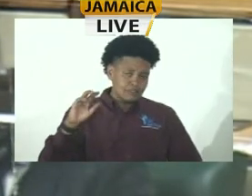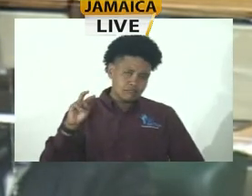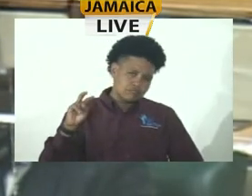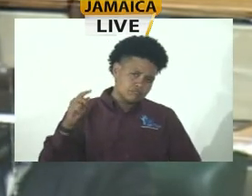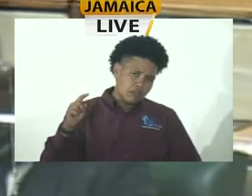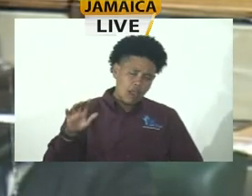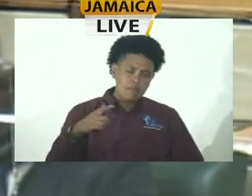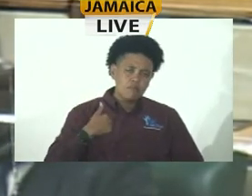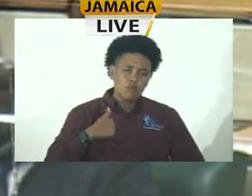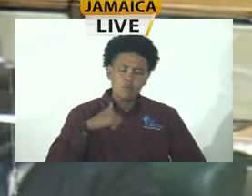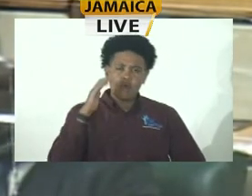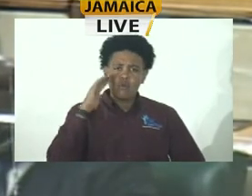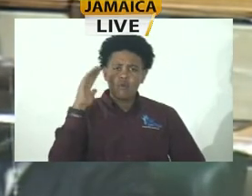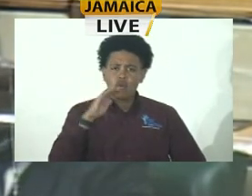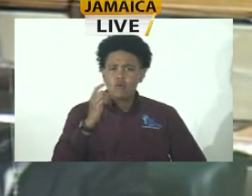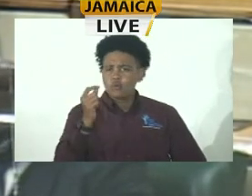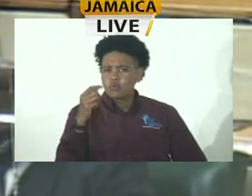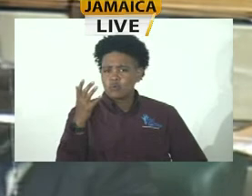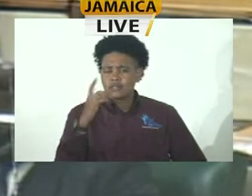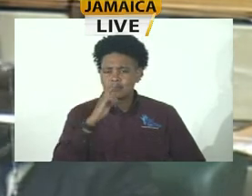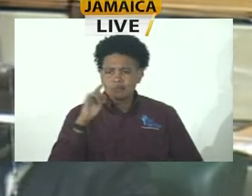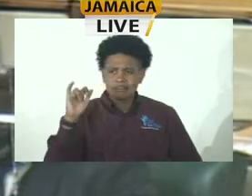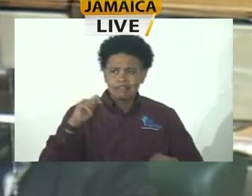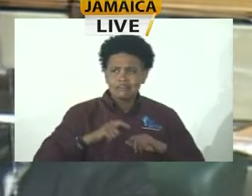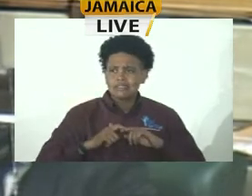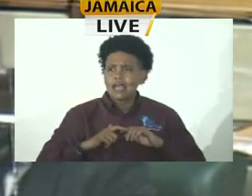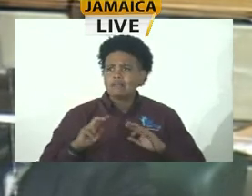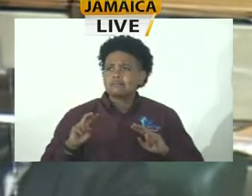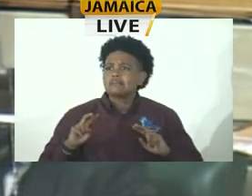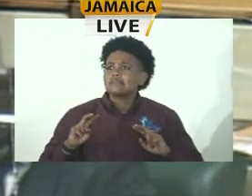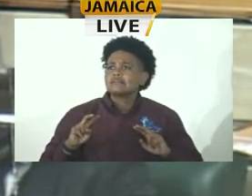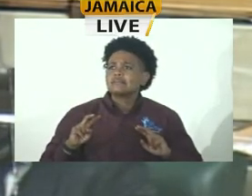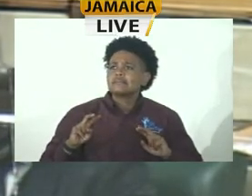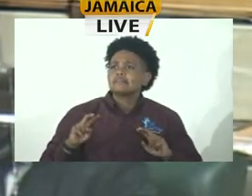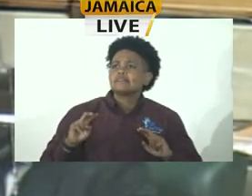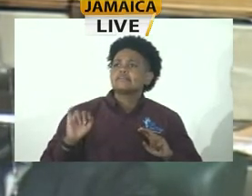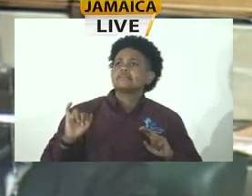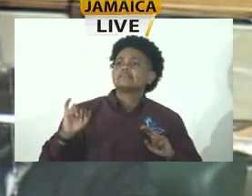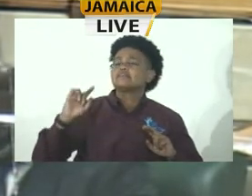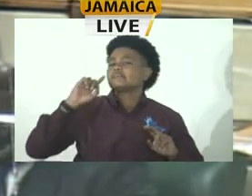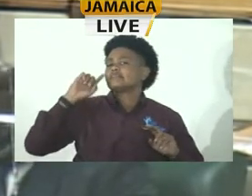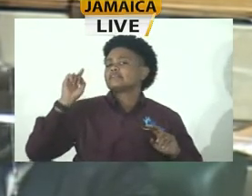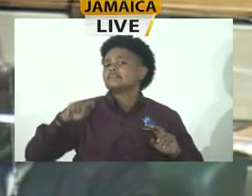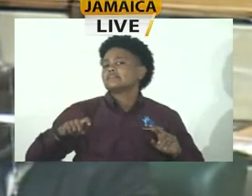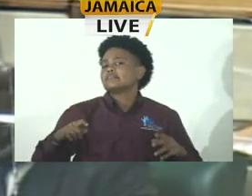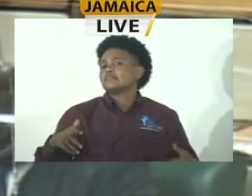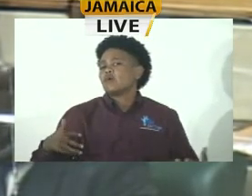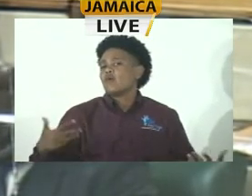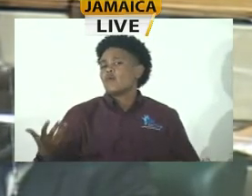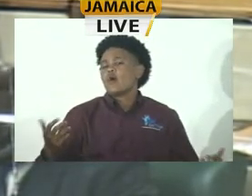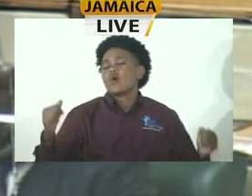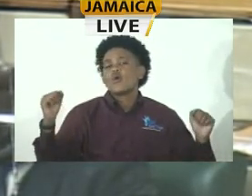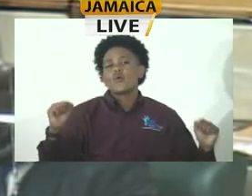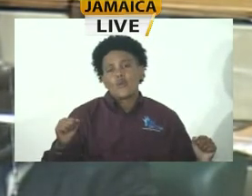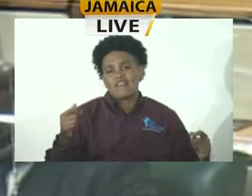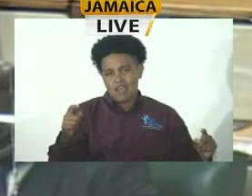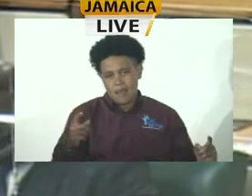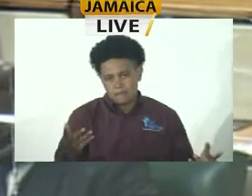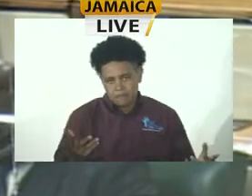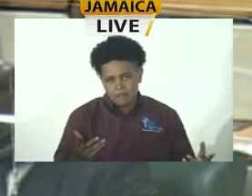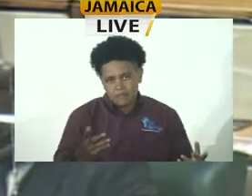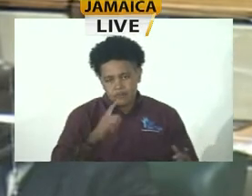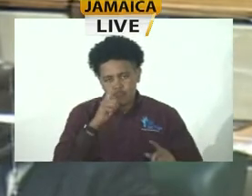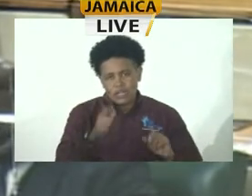and we all at that point realized what could have been the